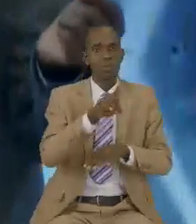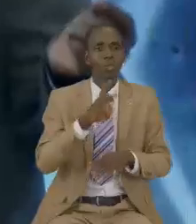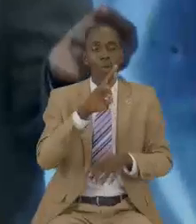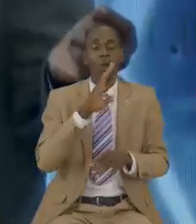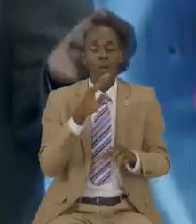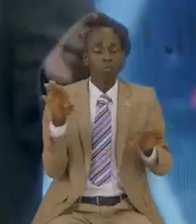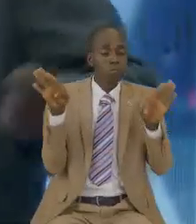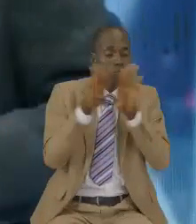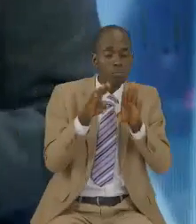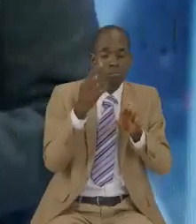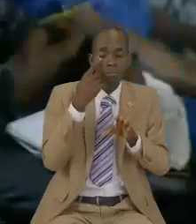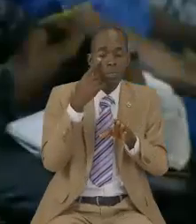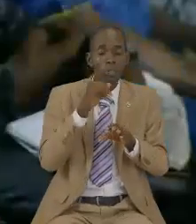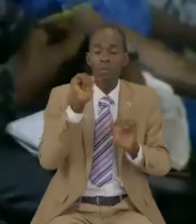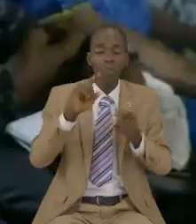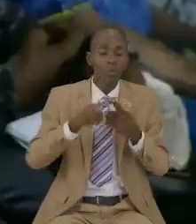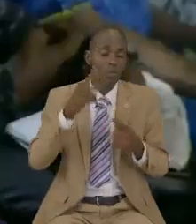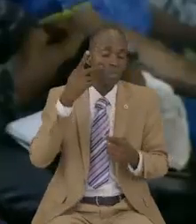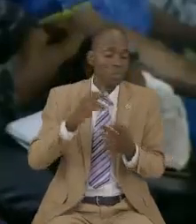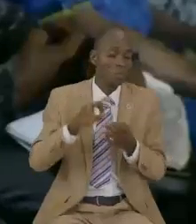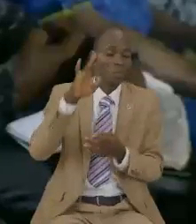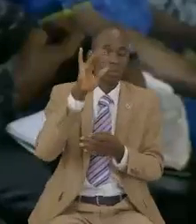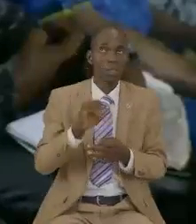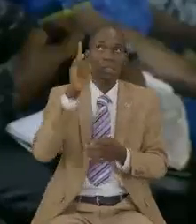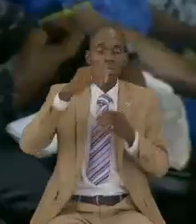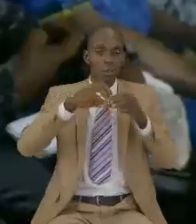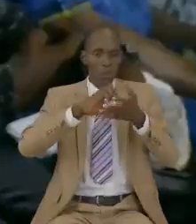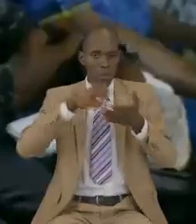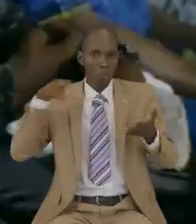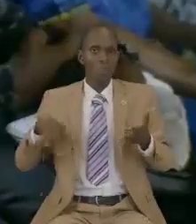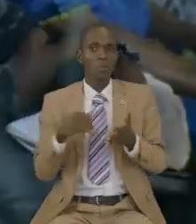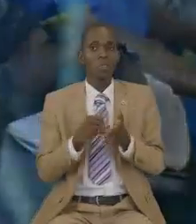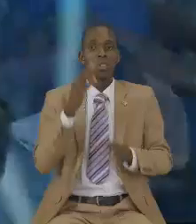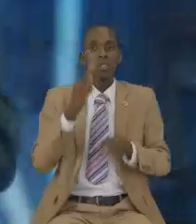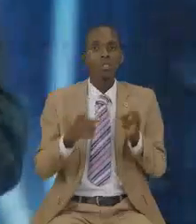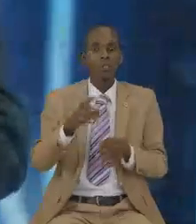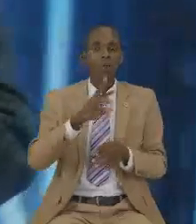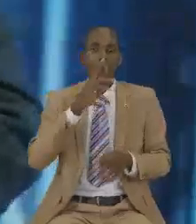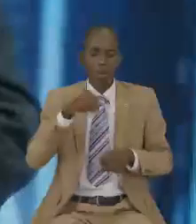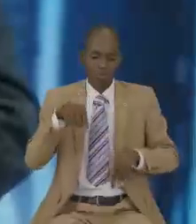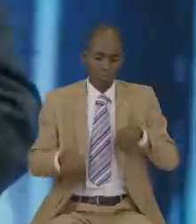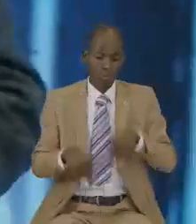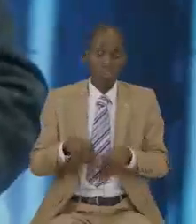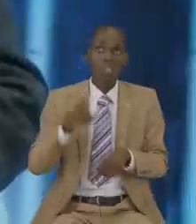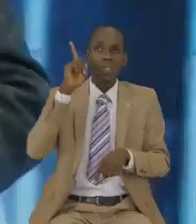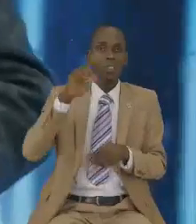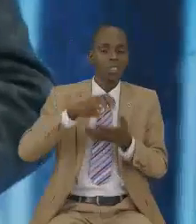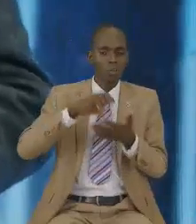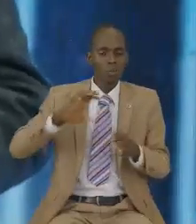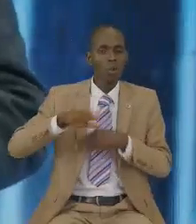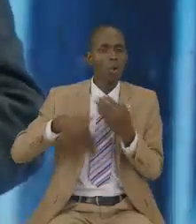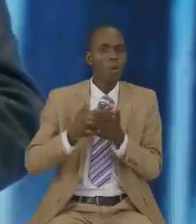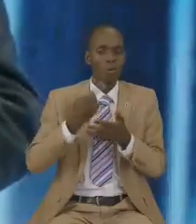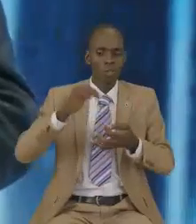the bandage in your eyes. If you are paralyzed, he removes all the chains and all the shackles in